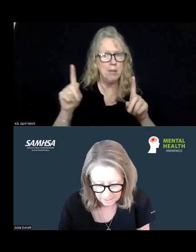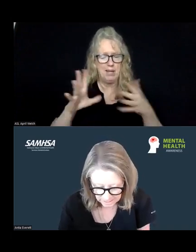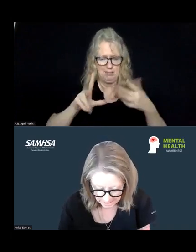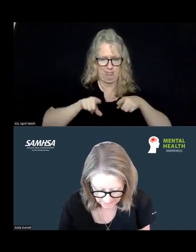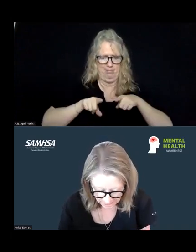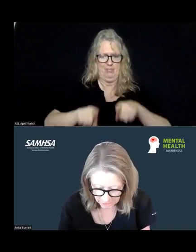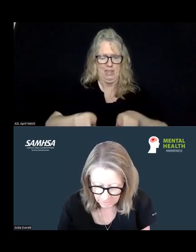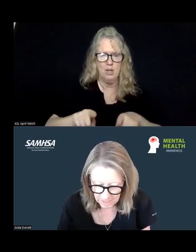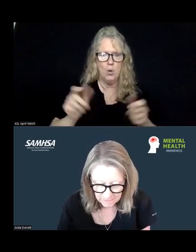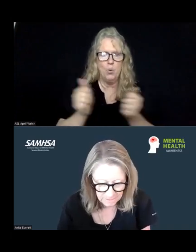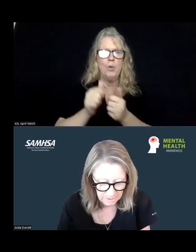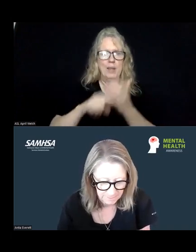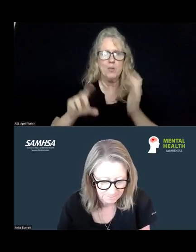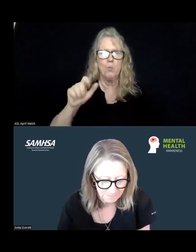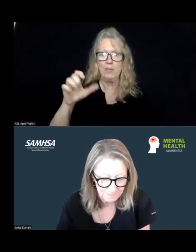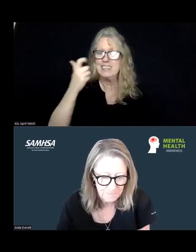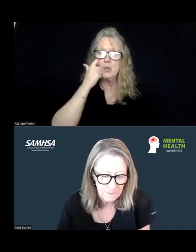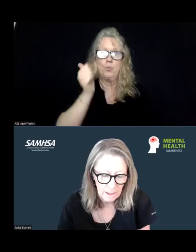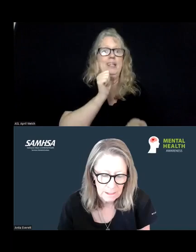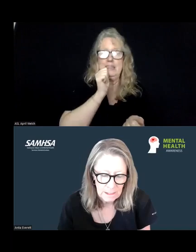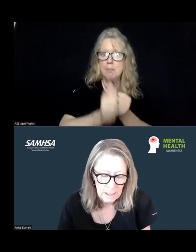what the Senate has just passed.